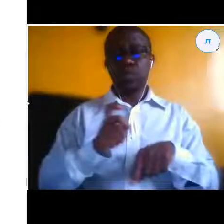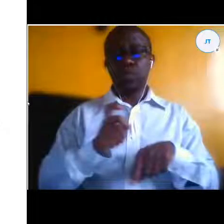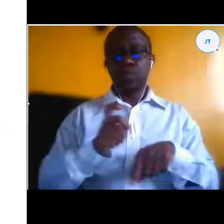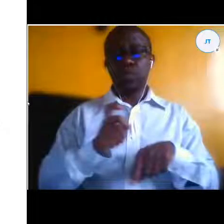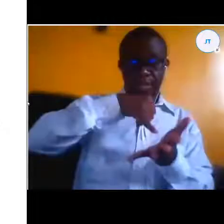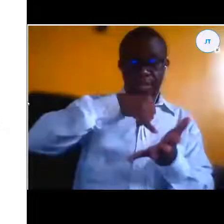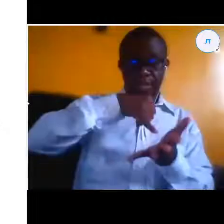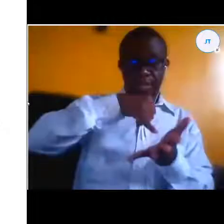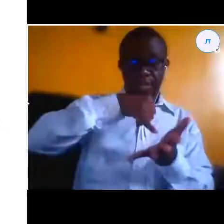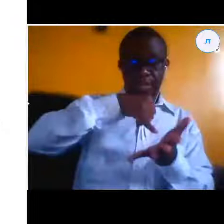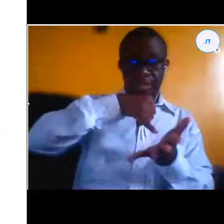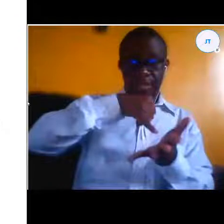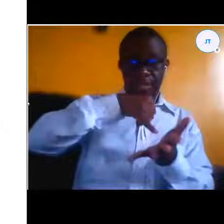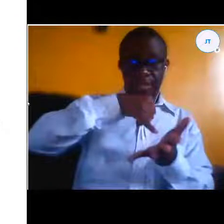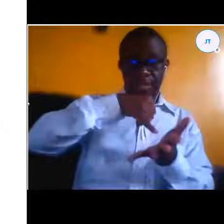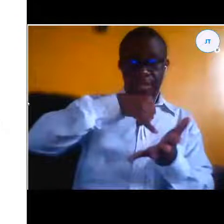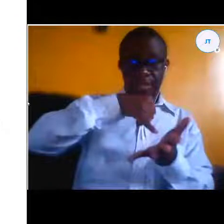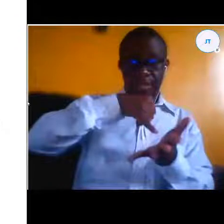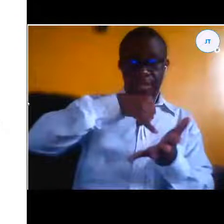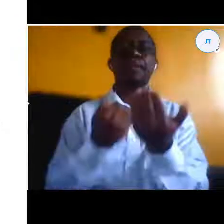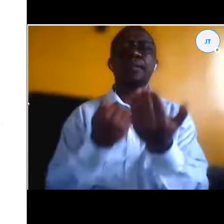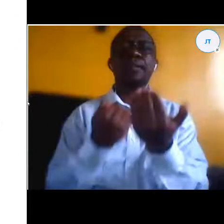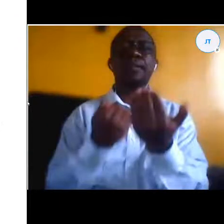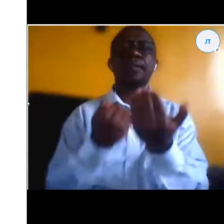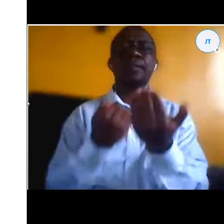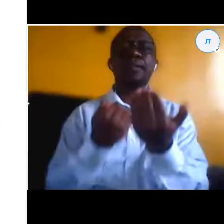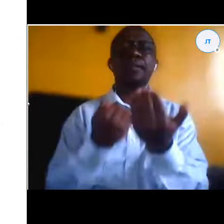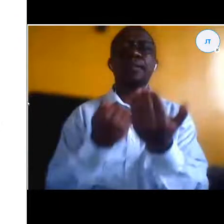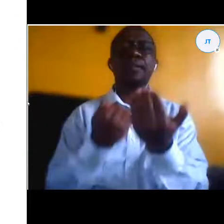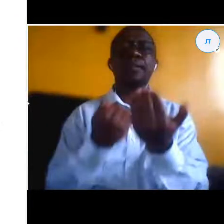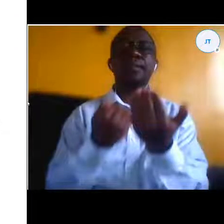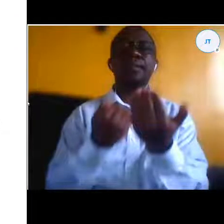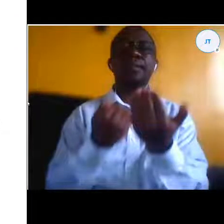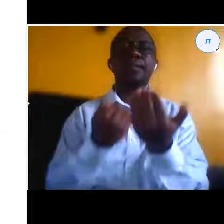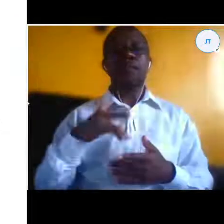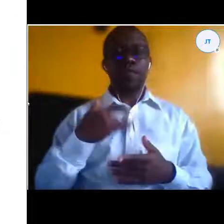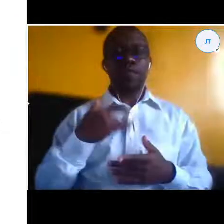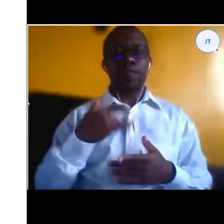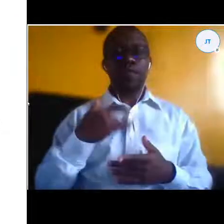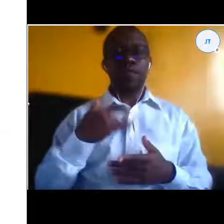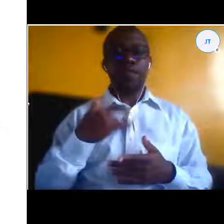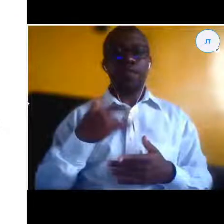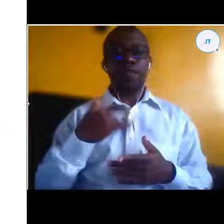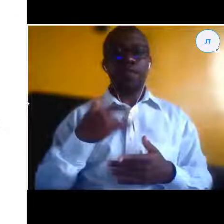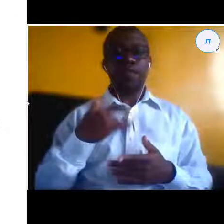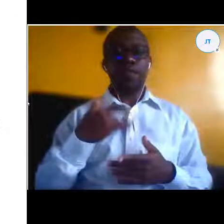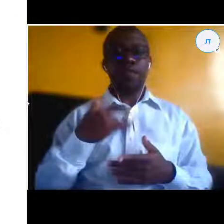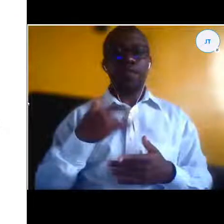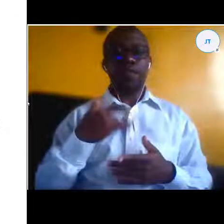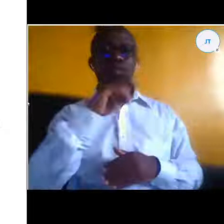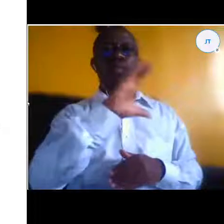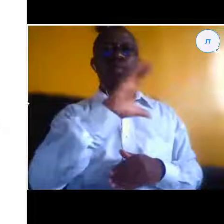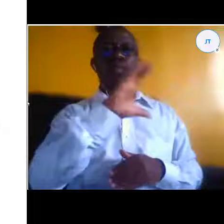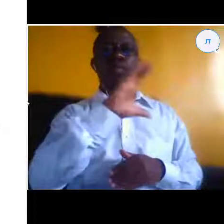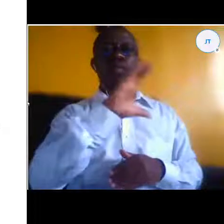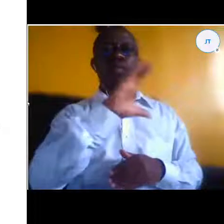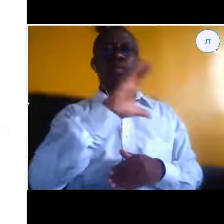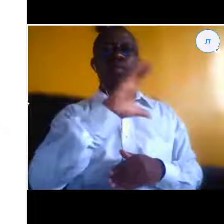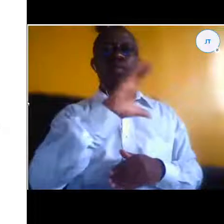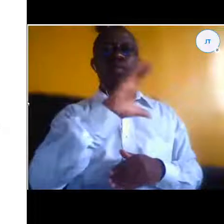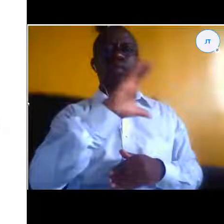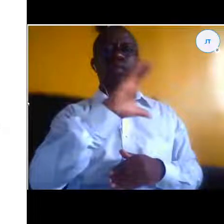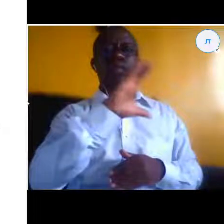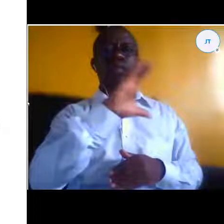to go to us, or should view us as the go-to authority or entity when we